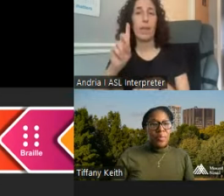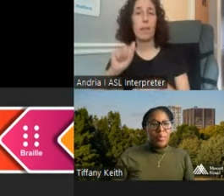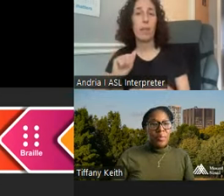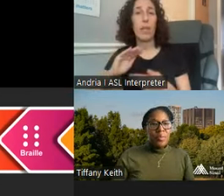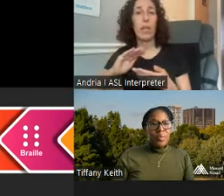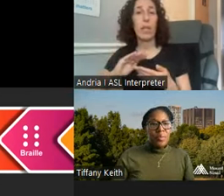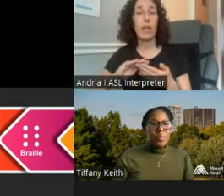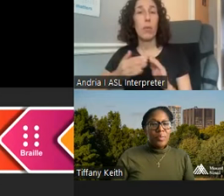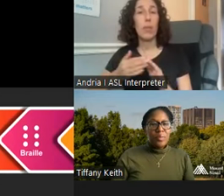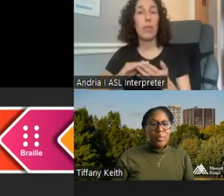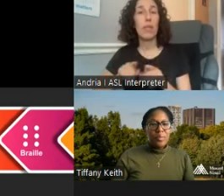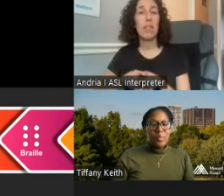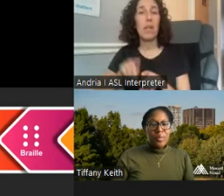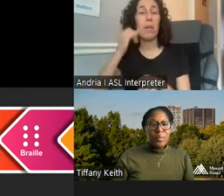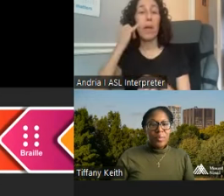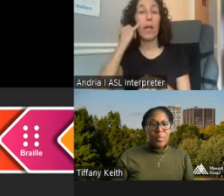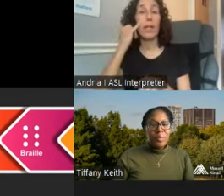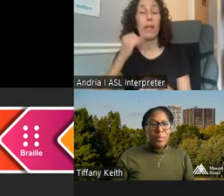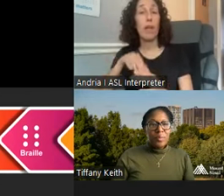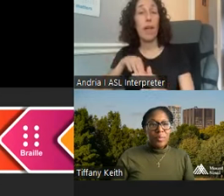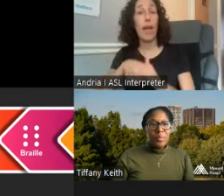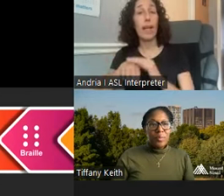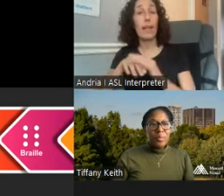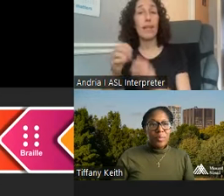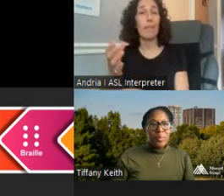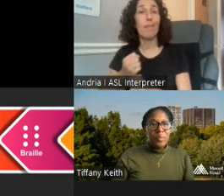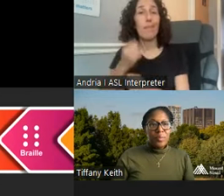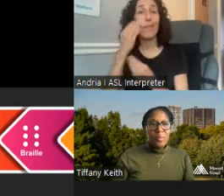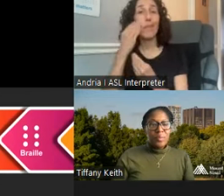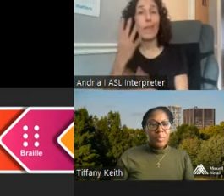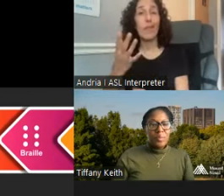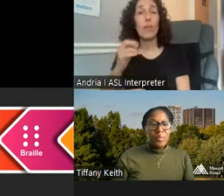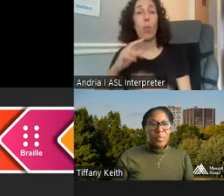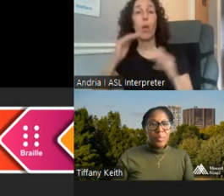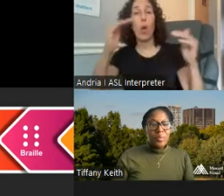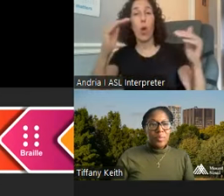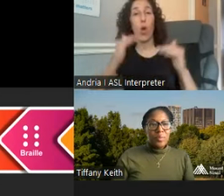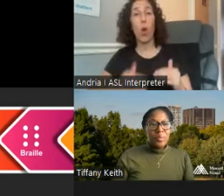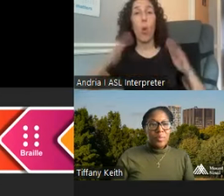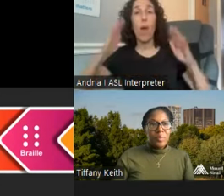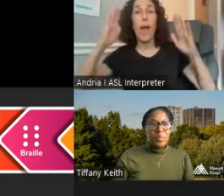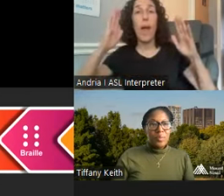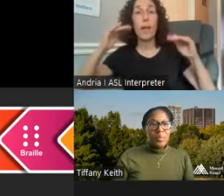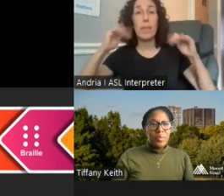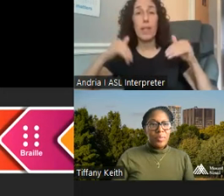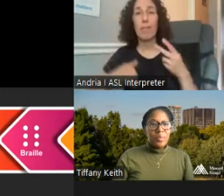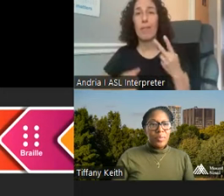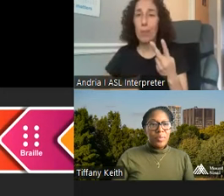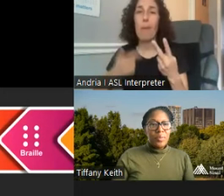to information or physical access, and low expectations are the biggest barriers. Next slide.